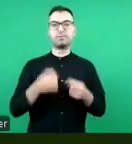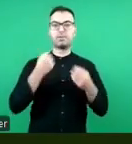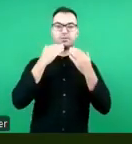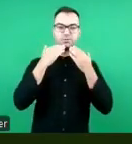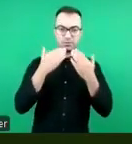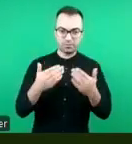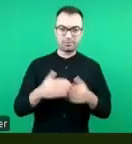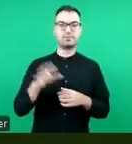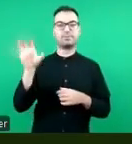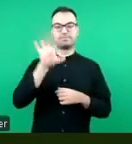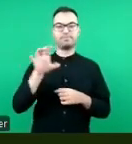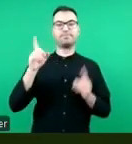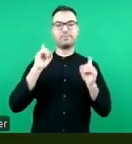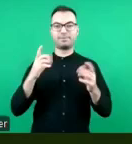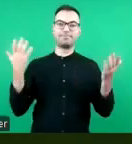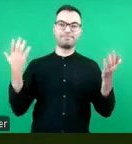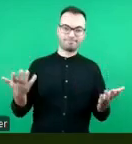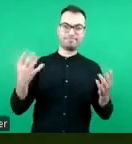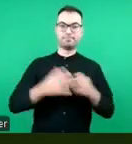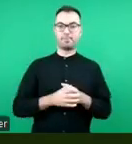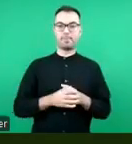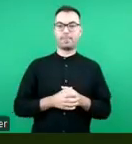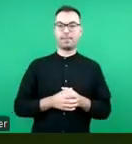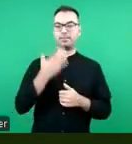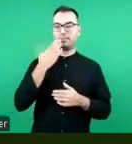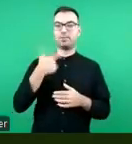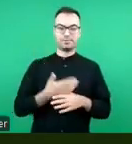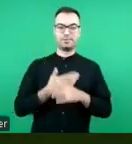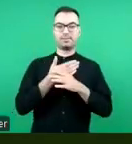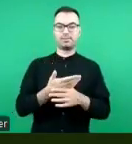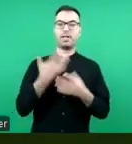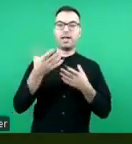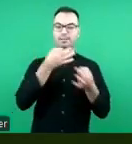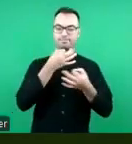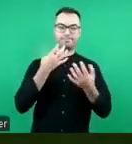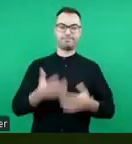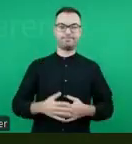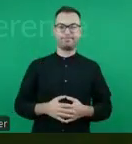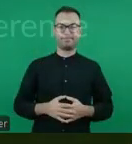for your attention and also for having me here, and I'm happy to take your questions.